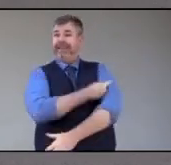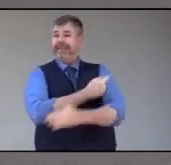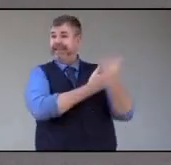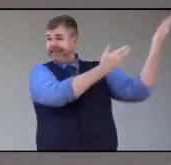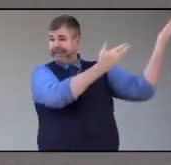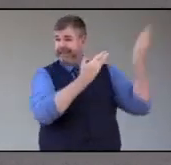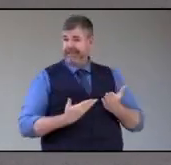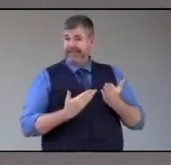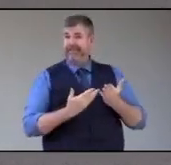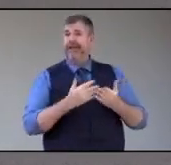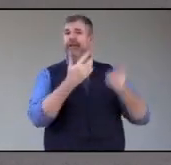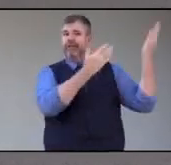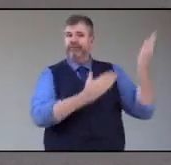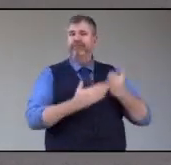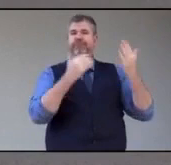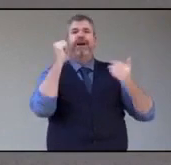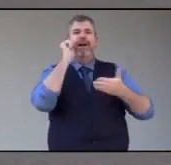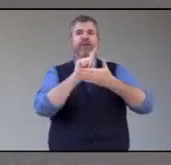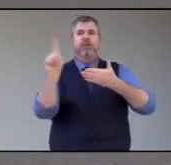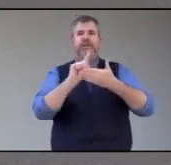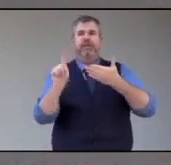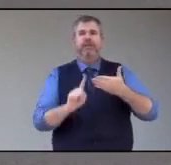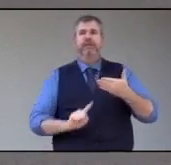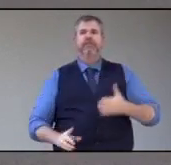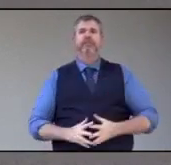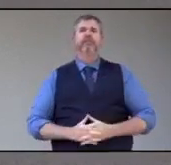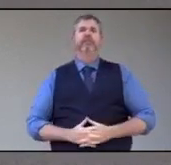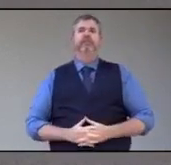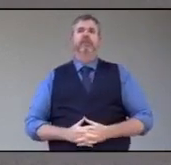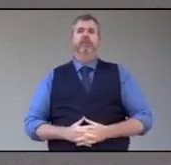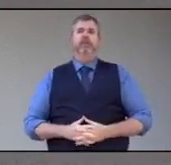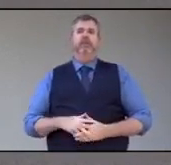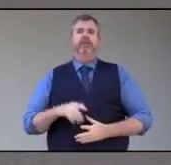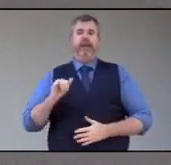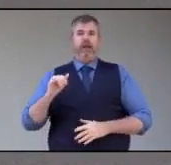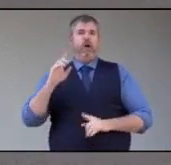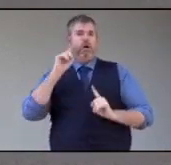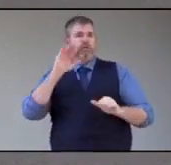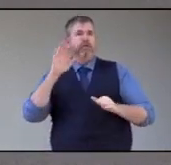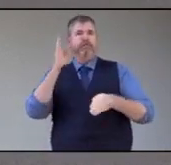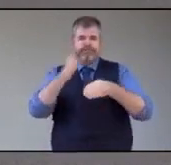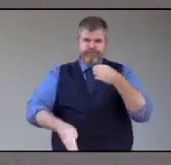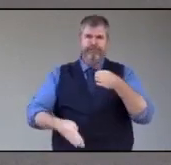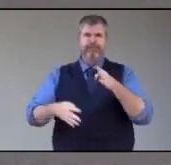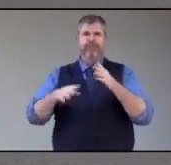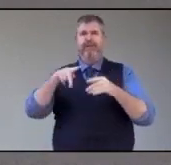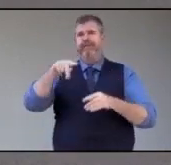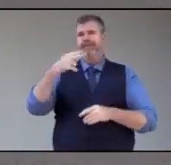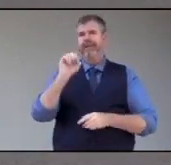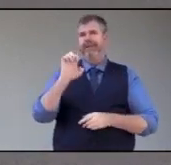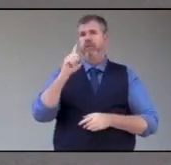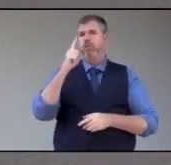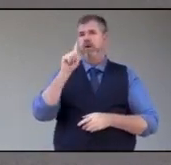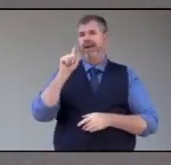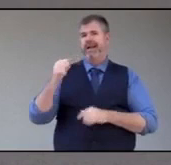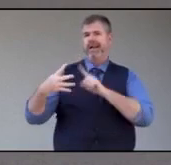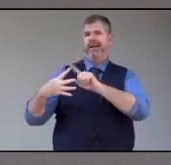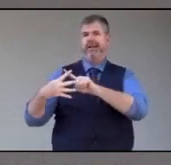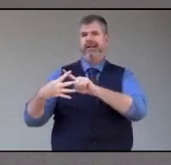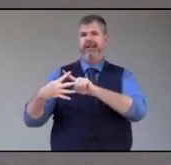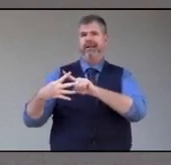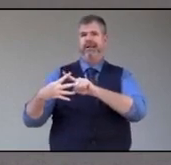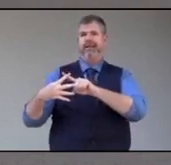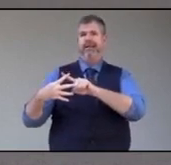again complete that phase 1A, and then we will be moving to phase 1B and 1C,